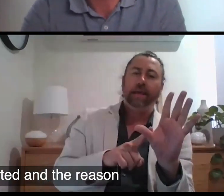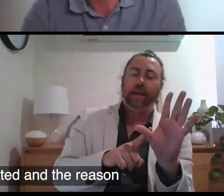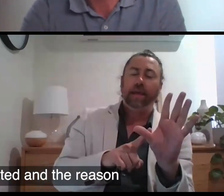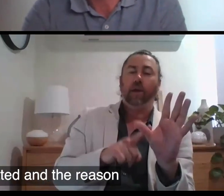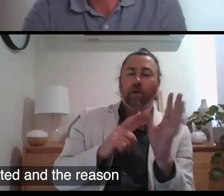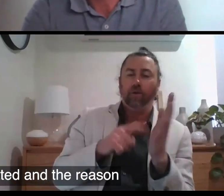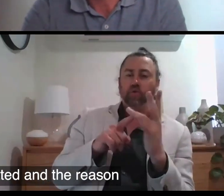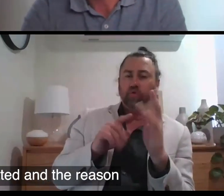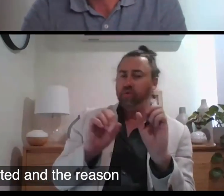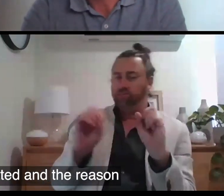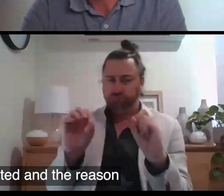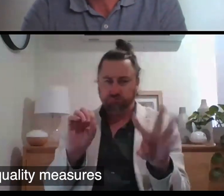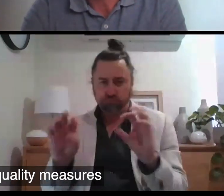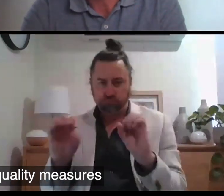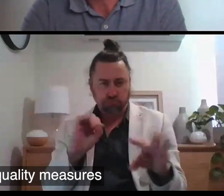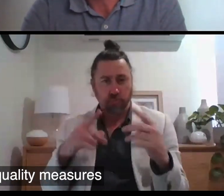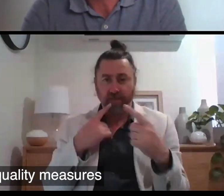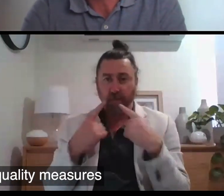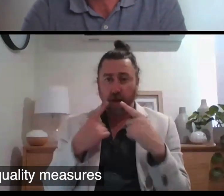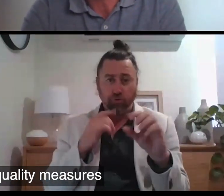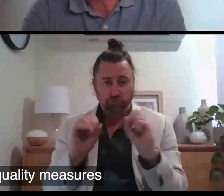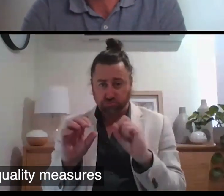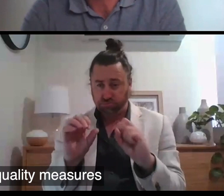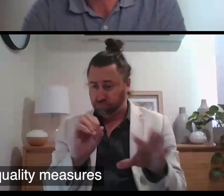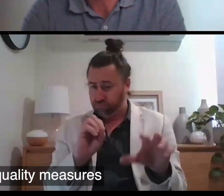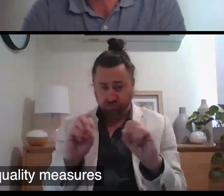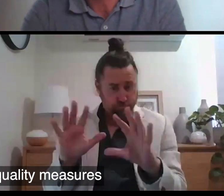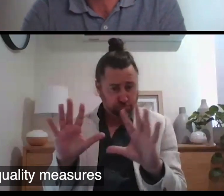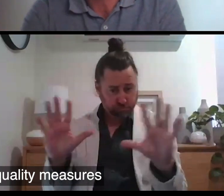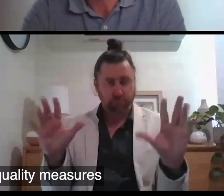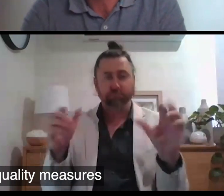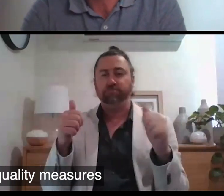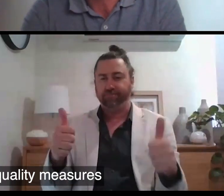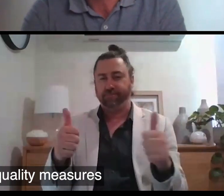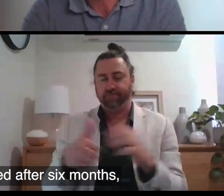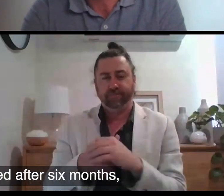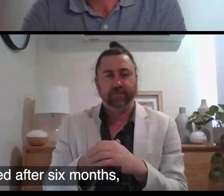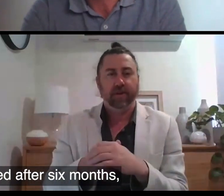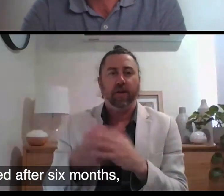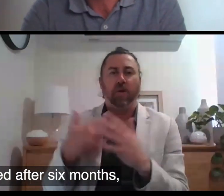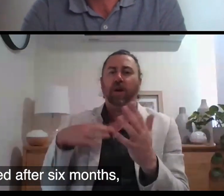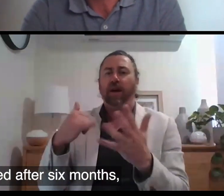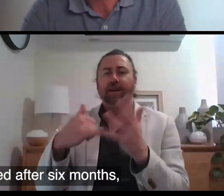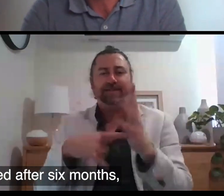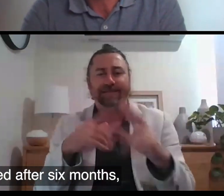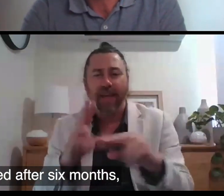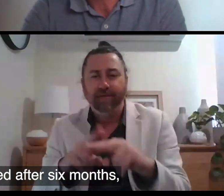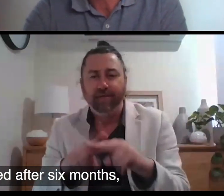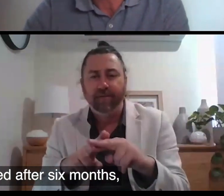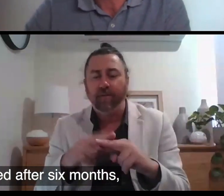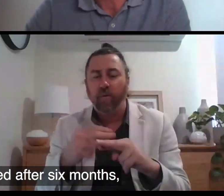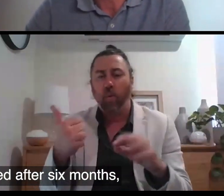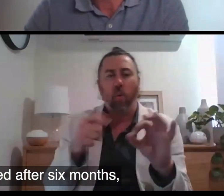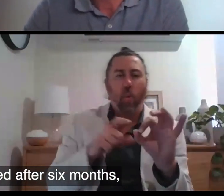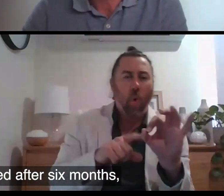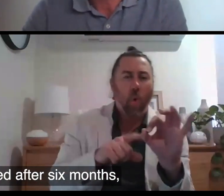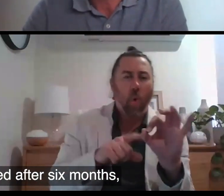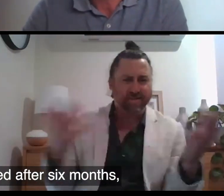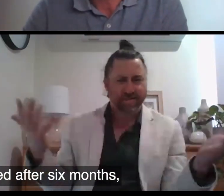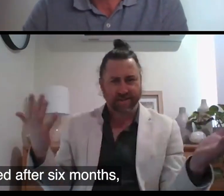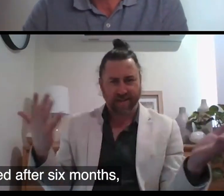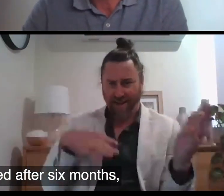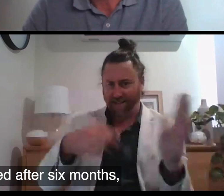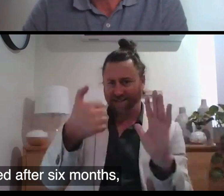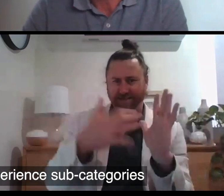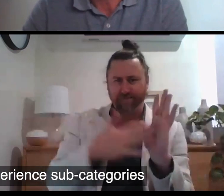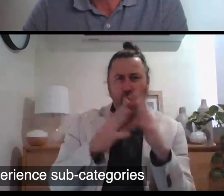to be populated, and the reason being that the staffing and quality measures subcategories will be populated after 6